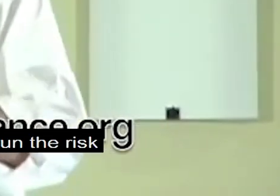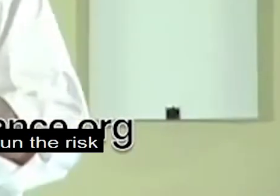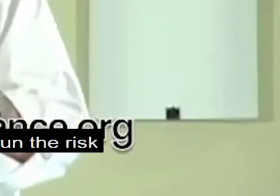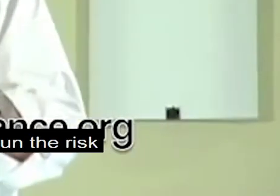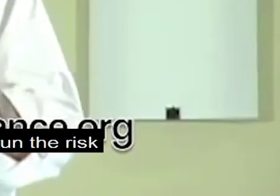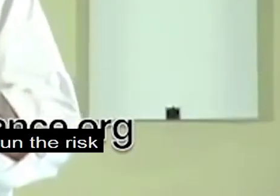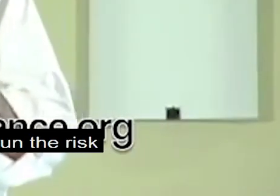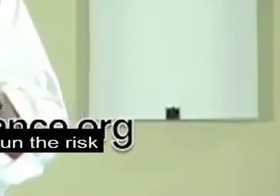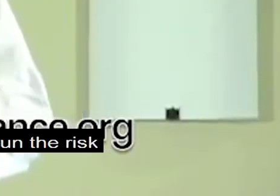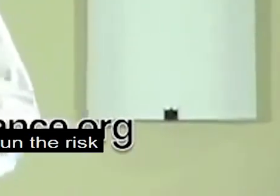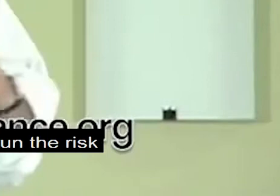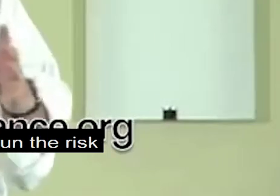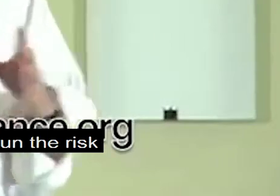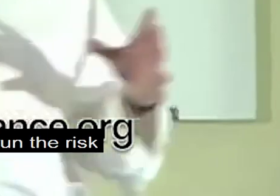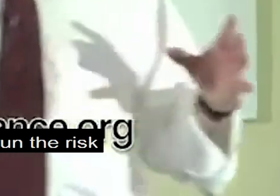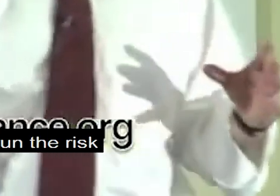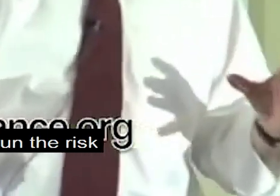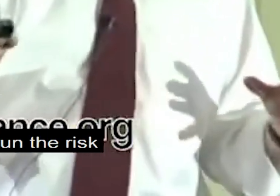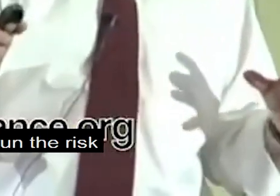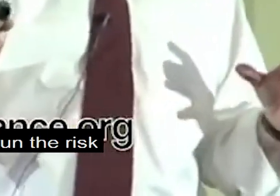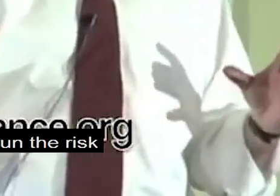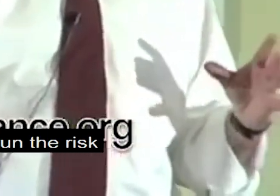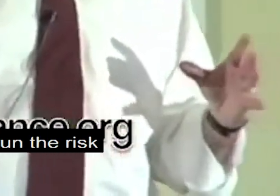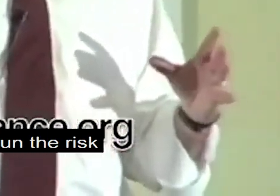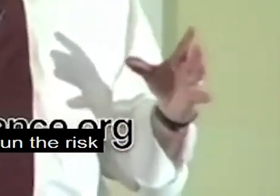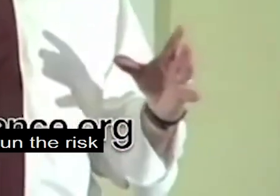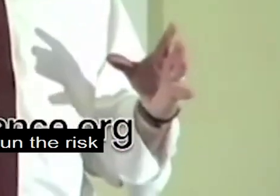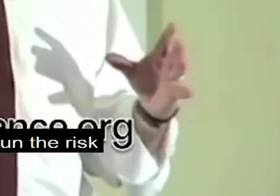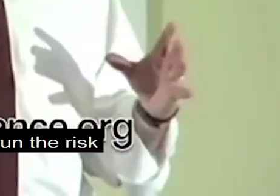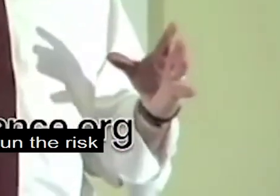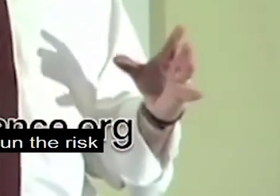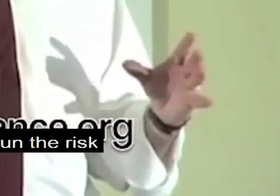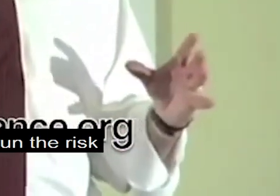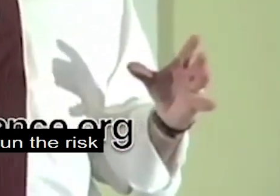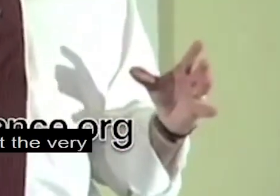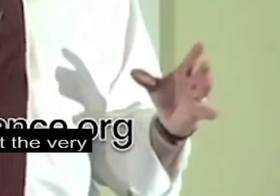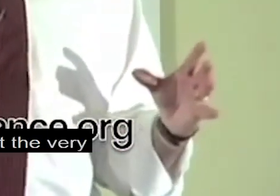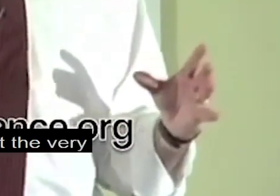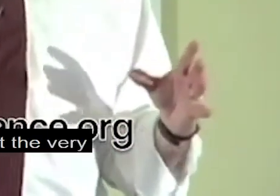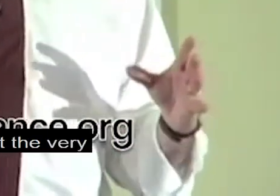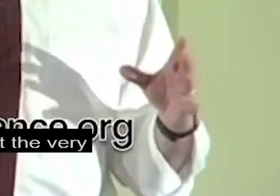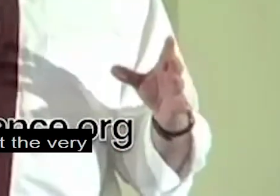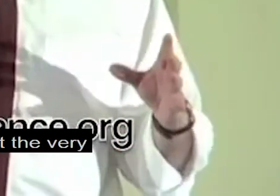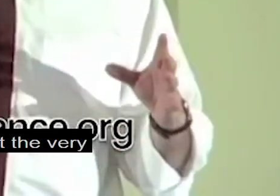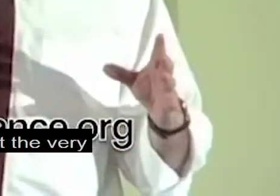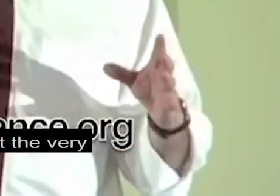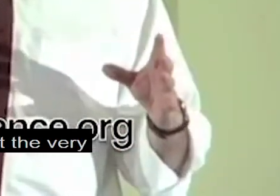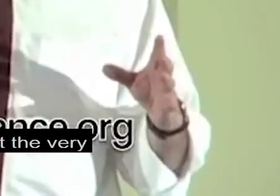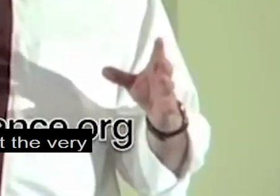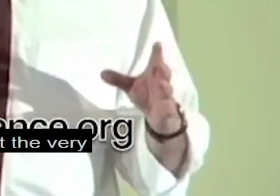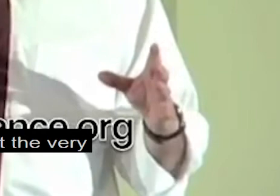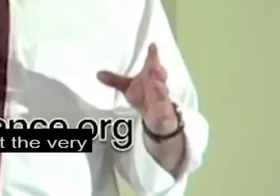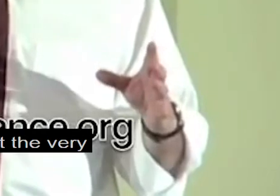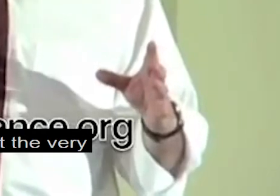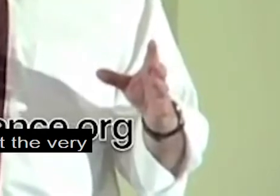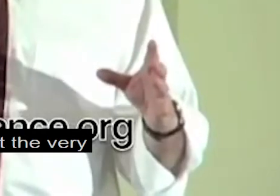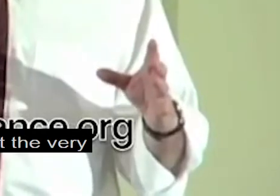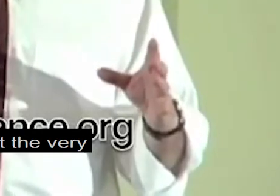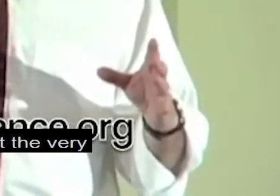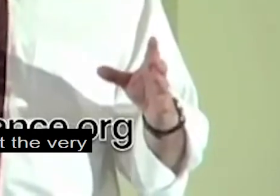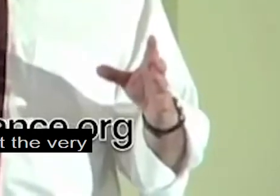wanna, and he already does wanna, you run the risk of making things